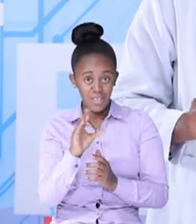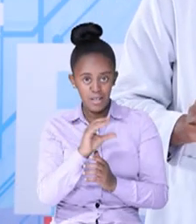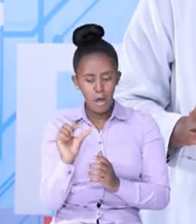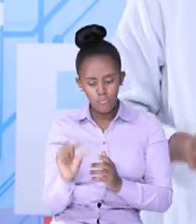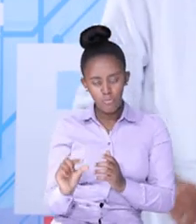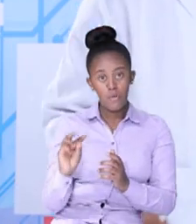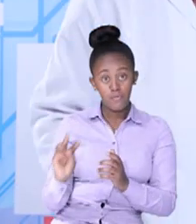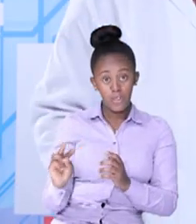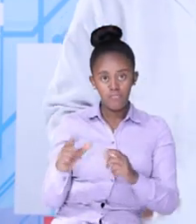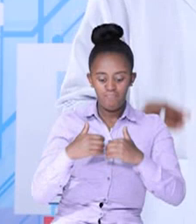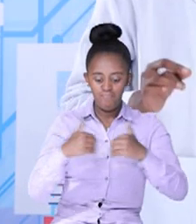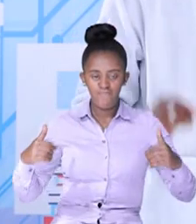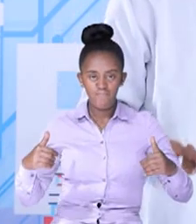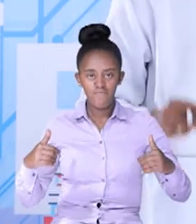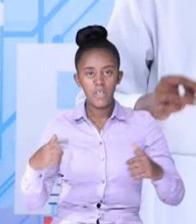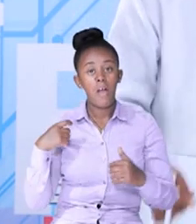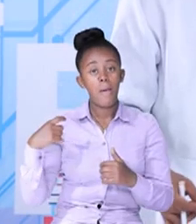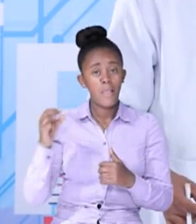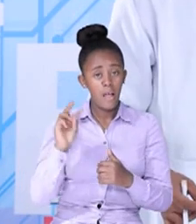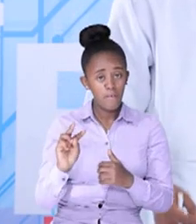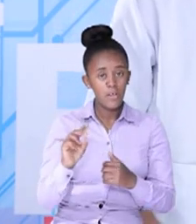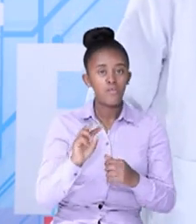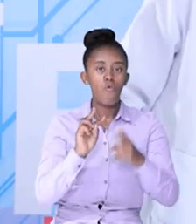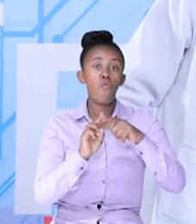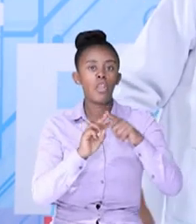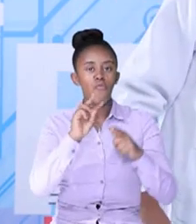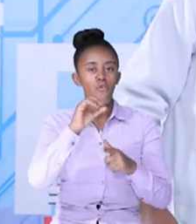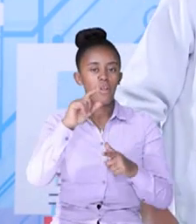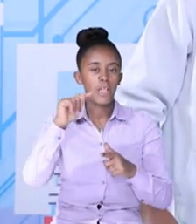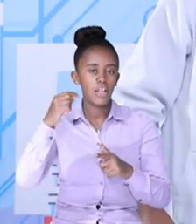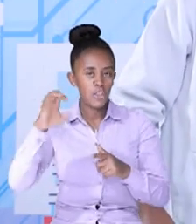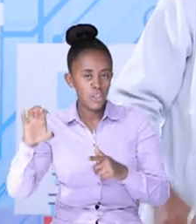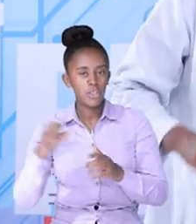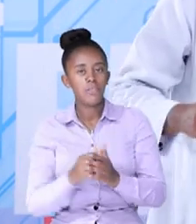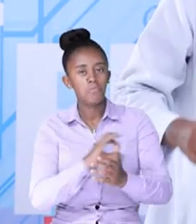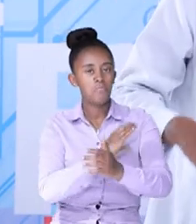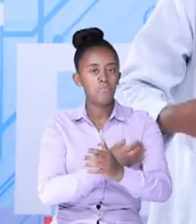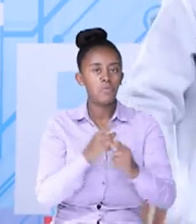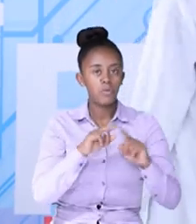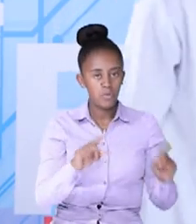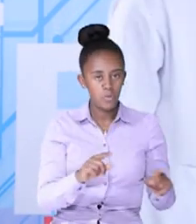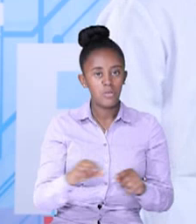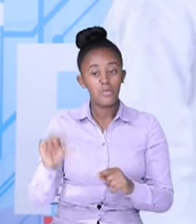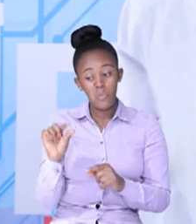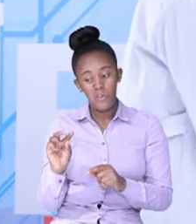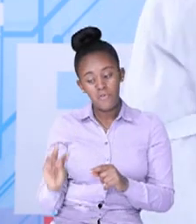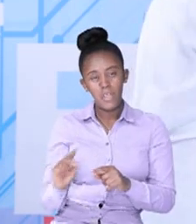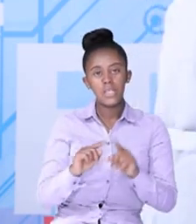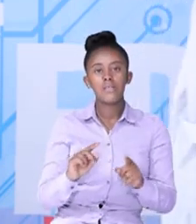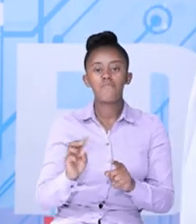to differentiate these two. Capital V is voltage or potential difference, whereas small v is the velocity of the charged